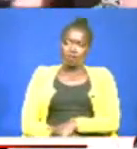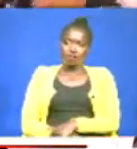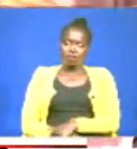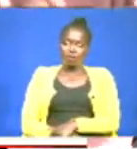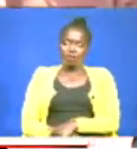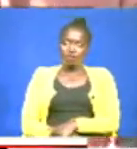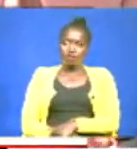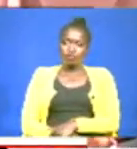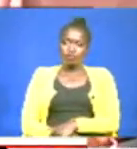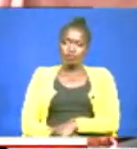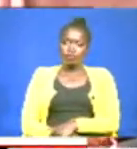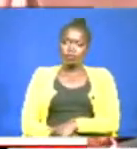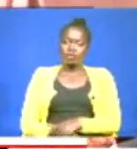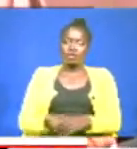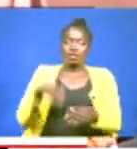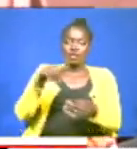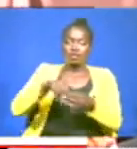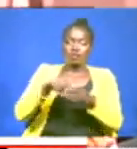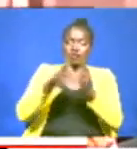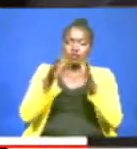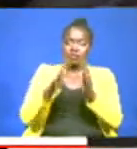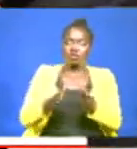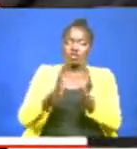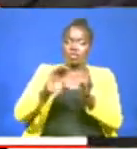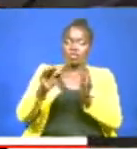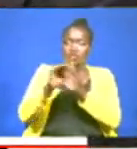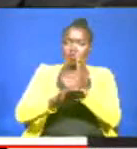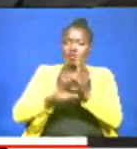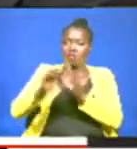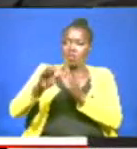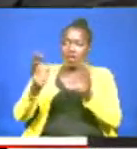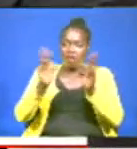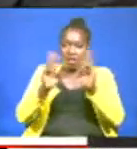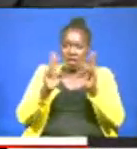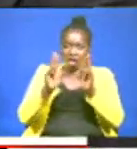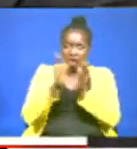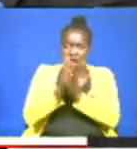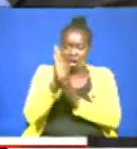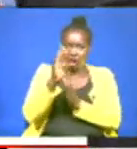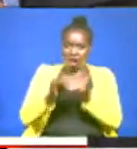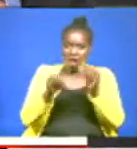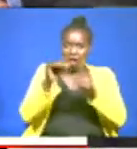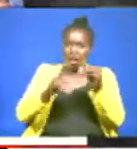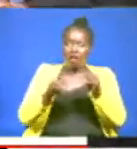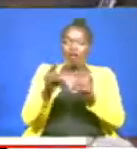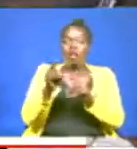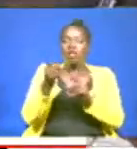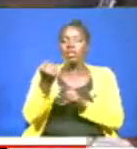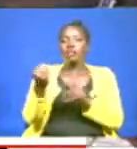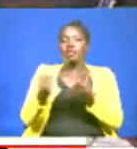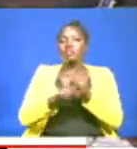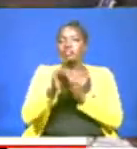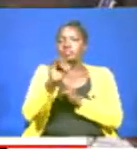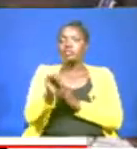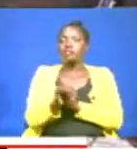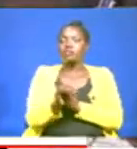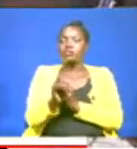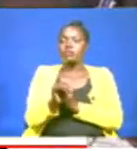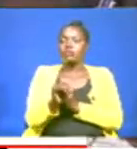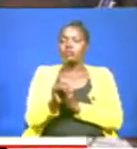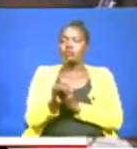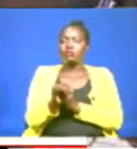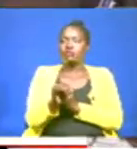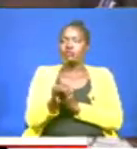As voters in Garissa Township constituency prepare for a by-election on the 5th of January, the electorate has